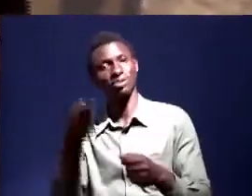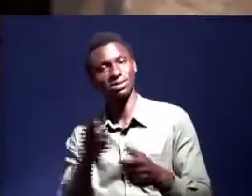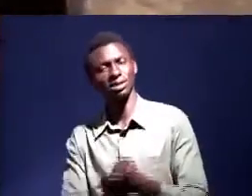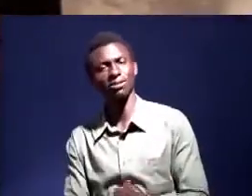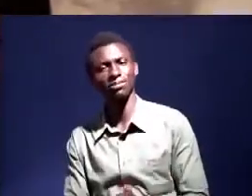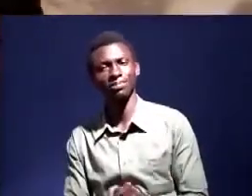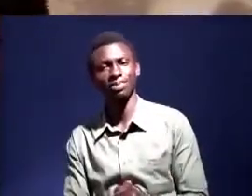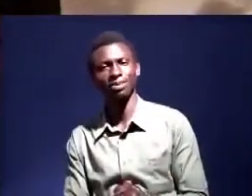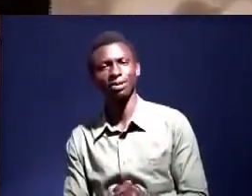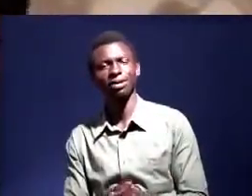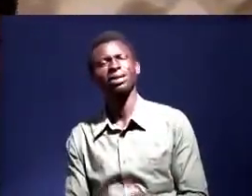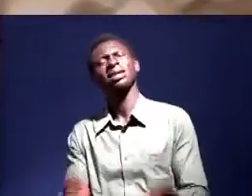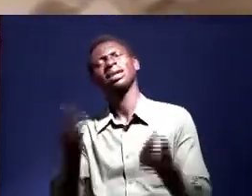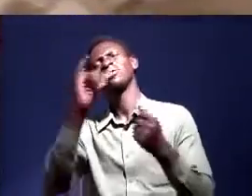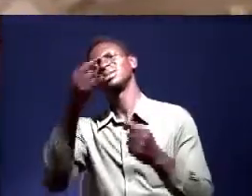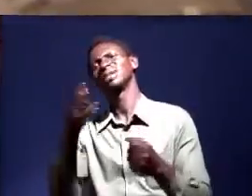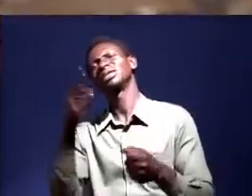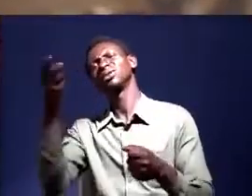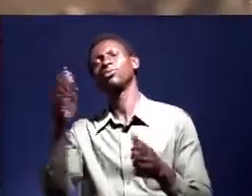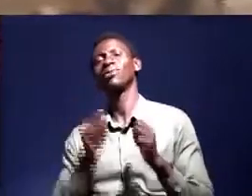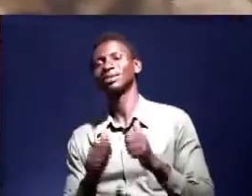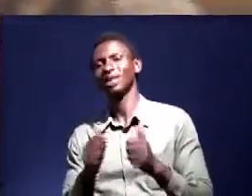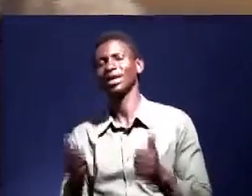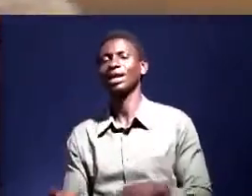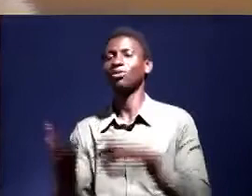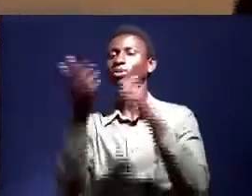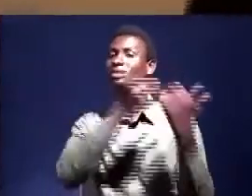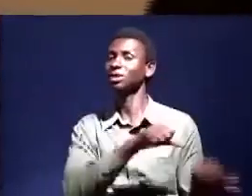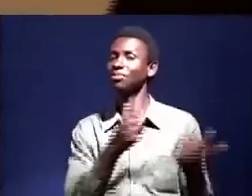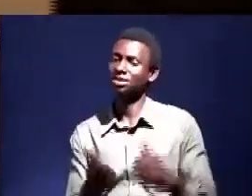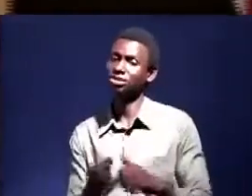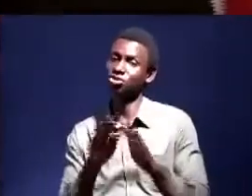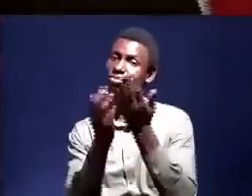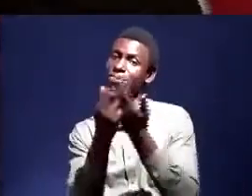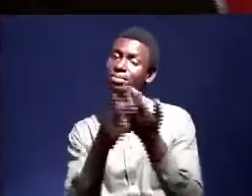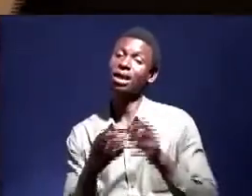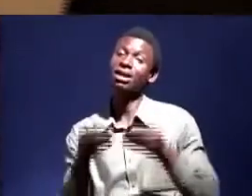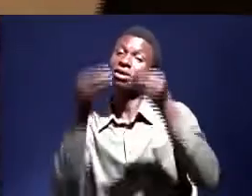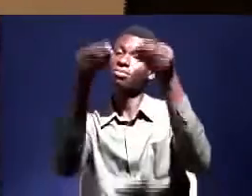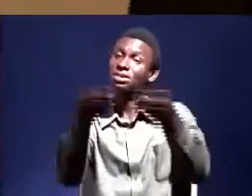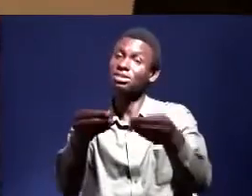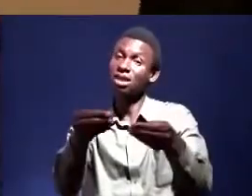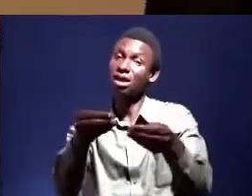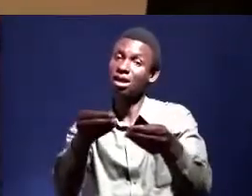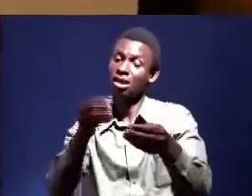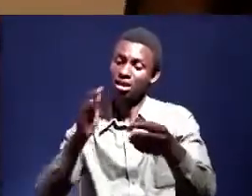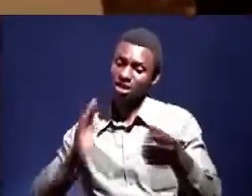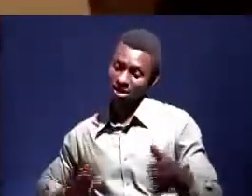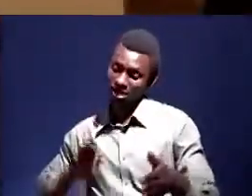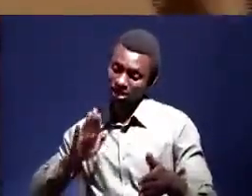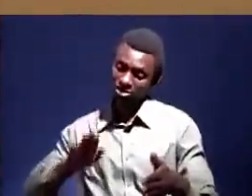The Bible gives us steps. What steps should a person take